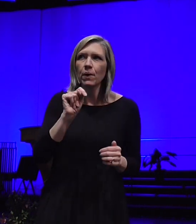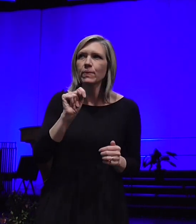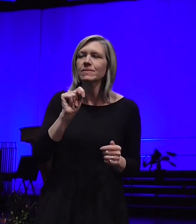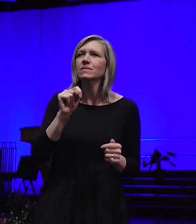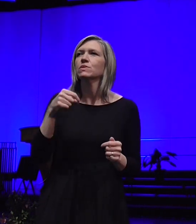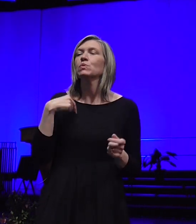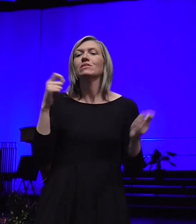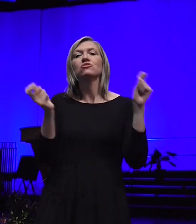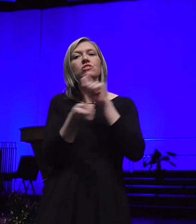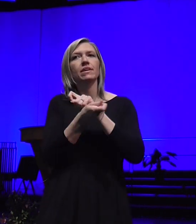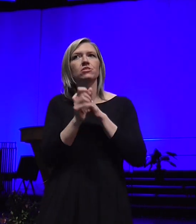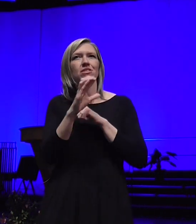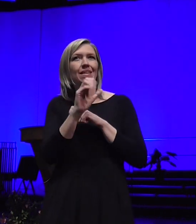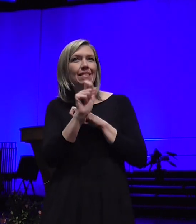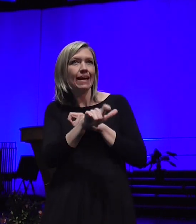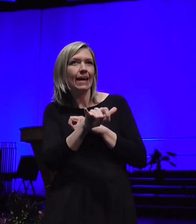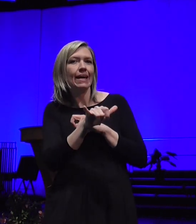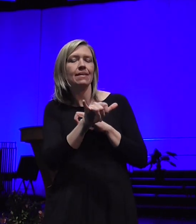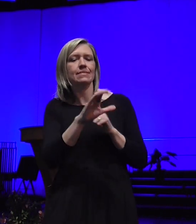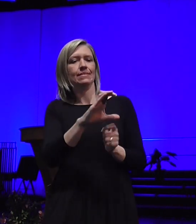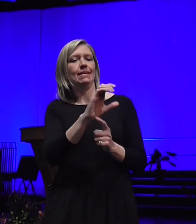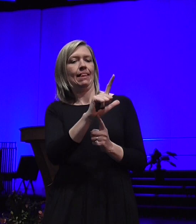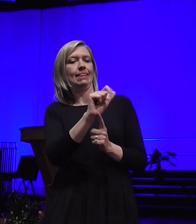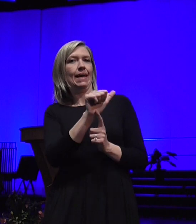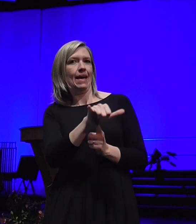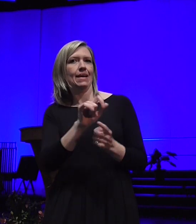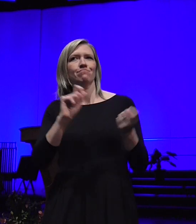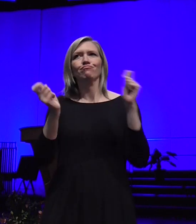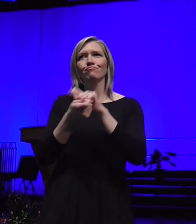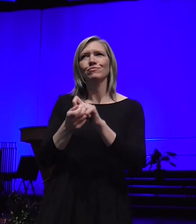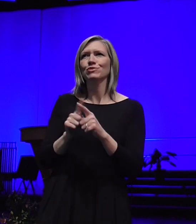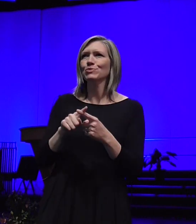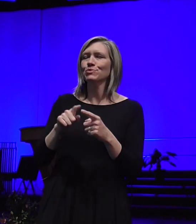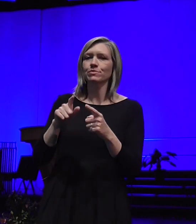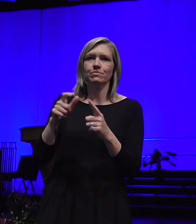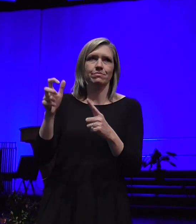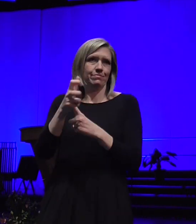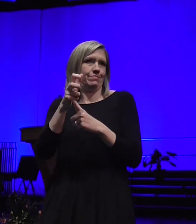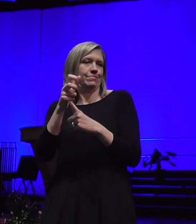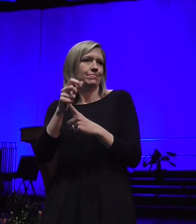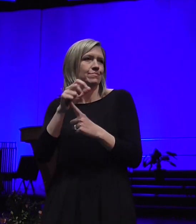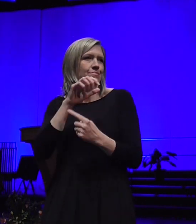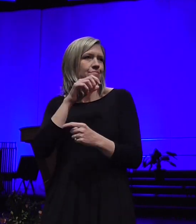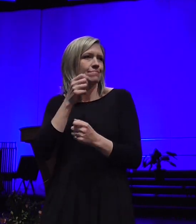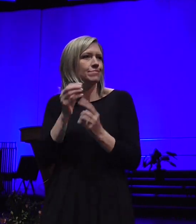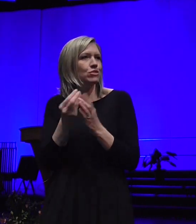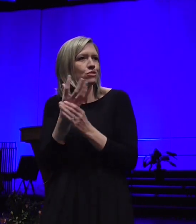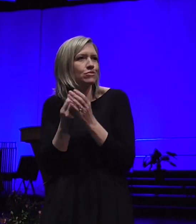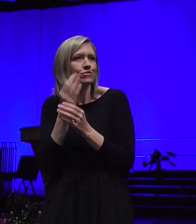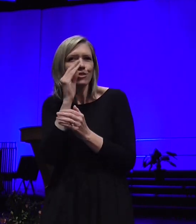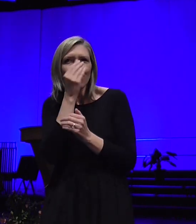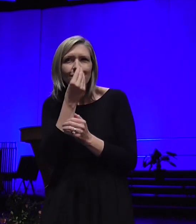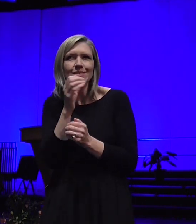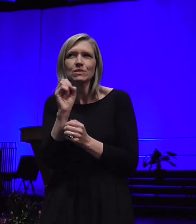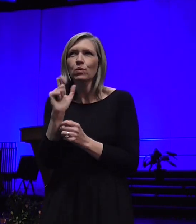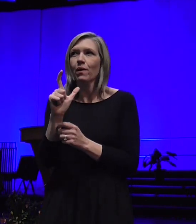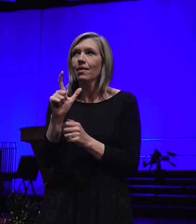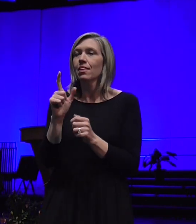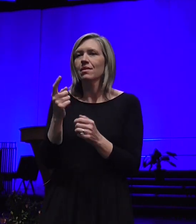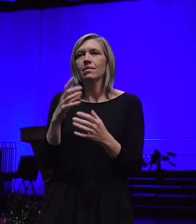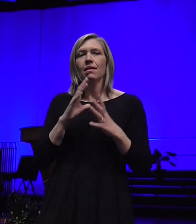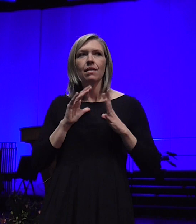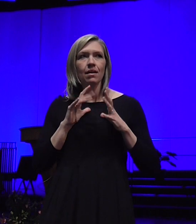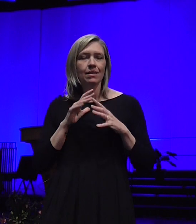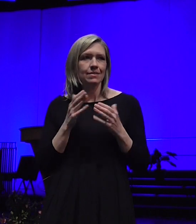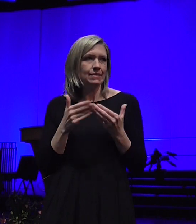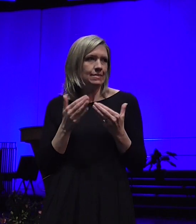clay soil where we garden into great garden soil. And it's something that we can do. It's a great thing that we can